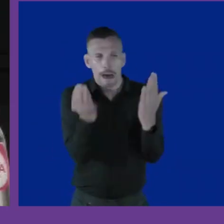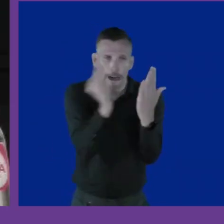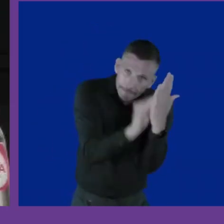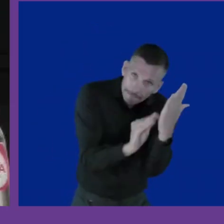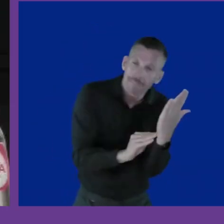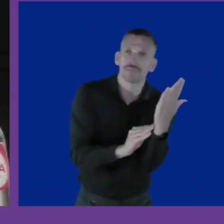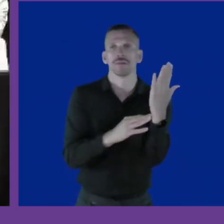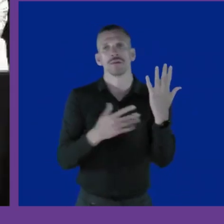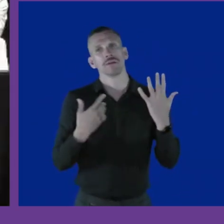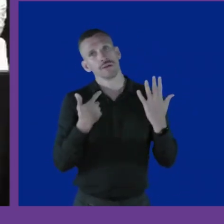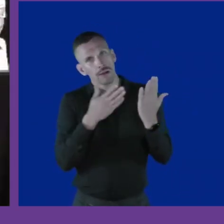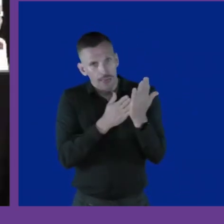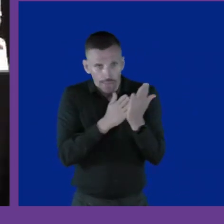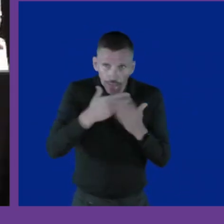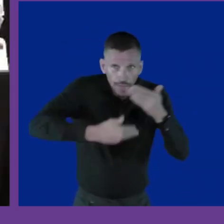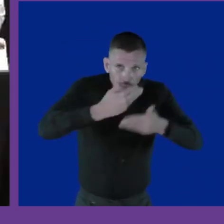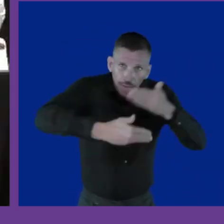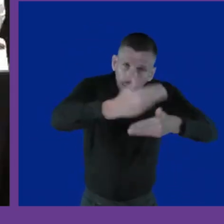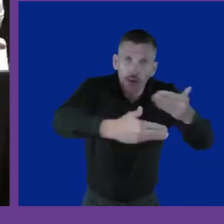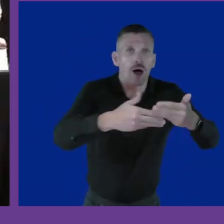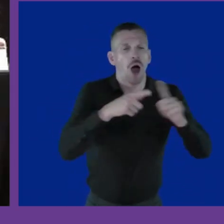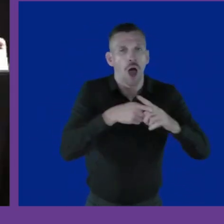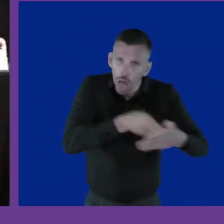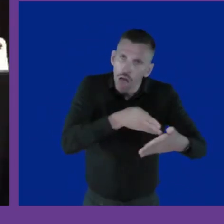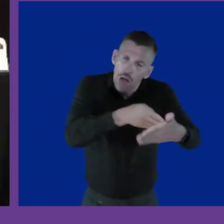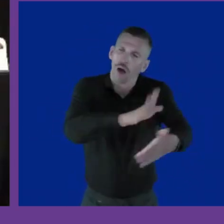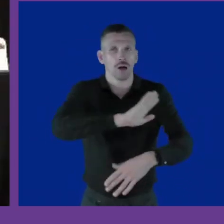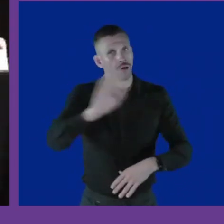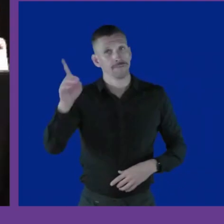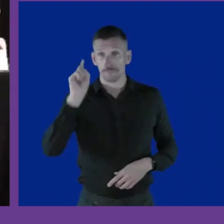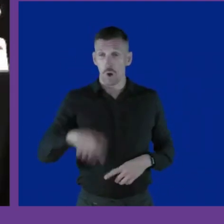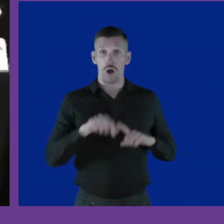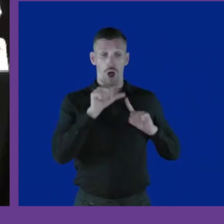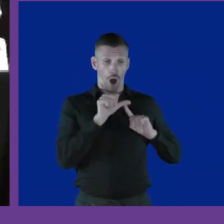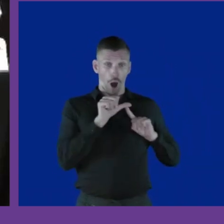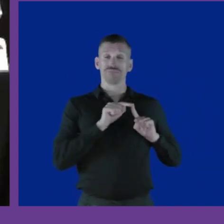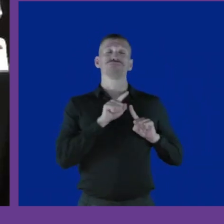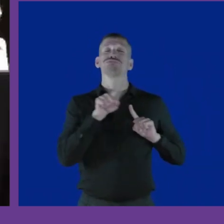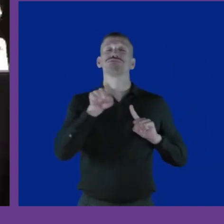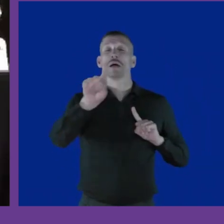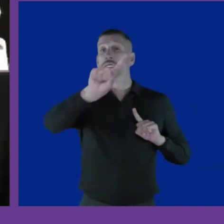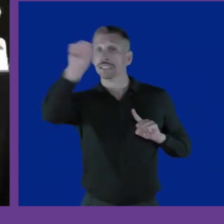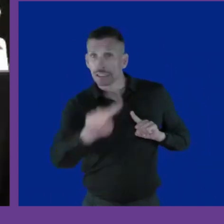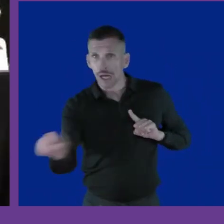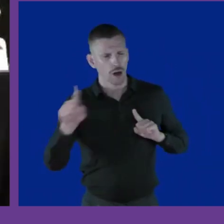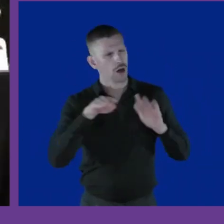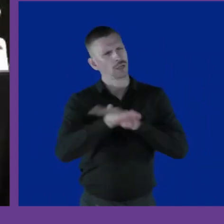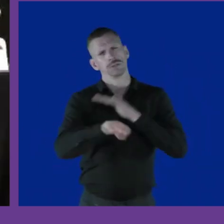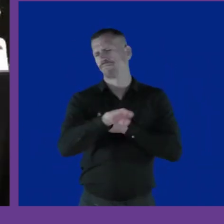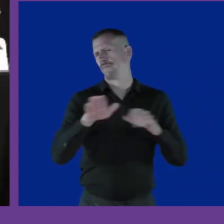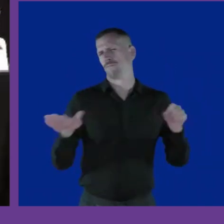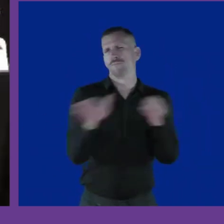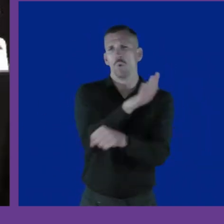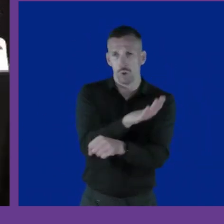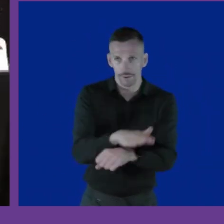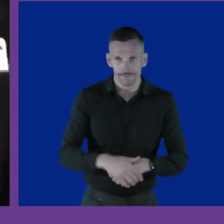journey. Okay. If I have only 30 seconds, I would like to use them to remind you of the fact that MasterCard